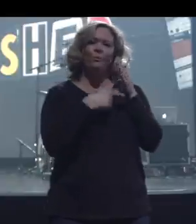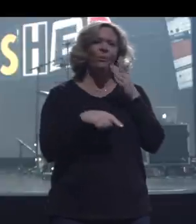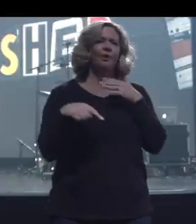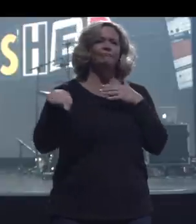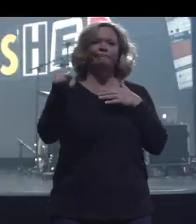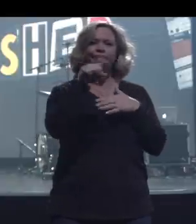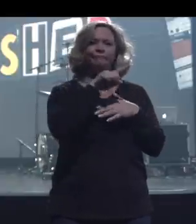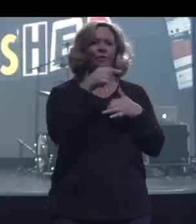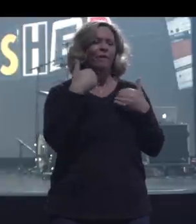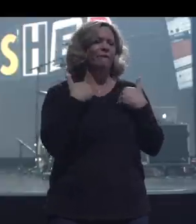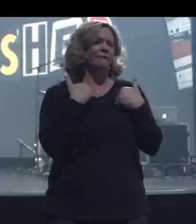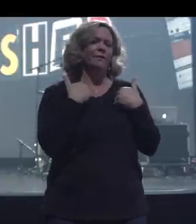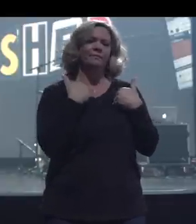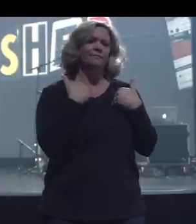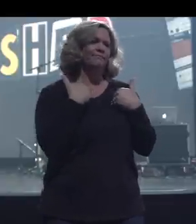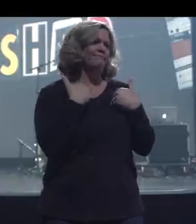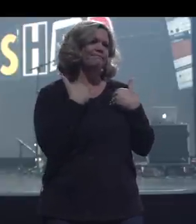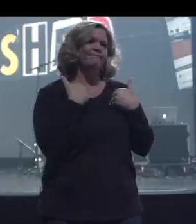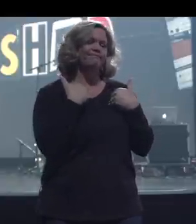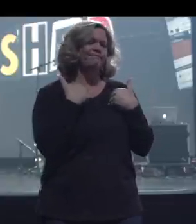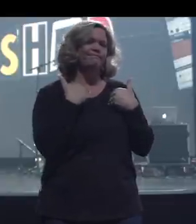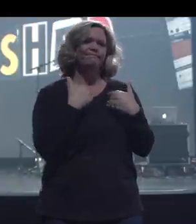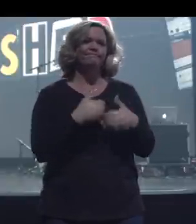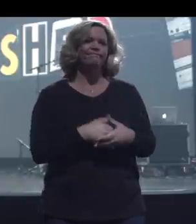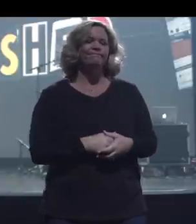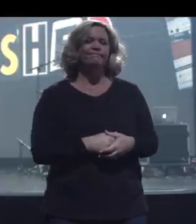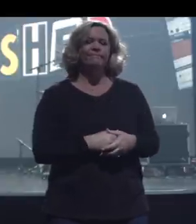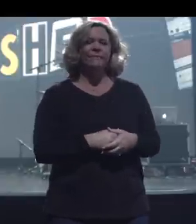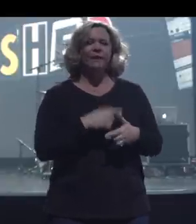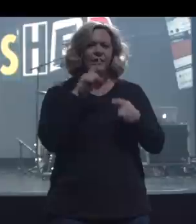you have. And